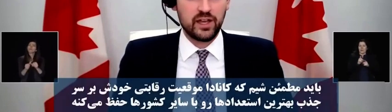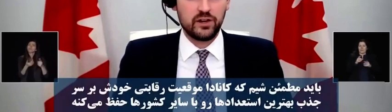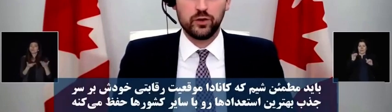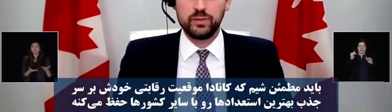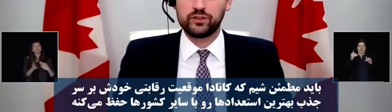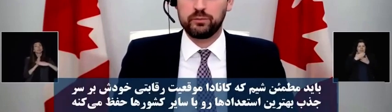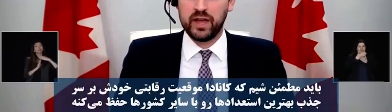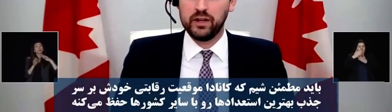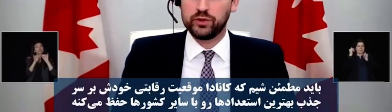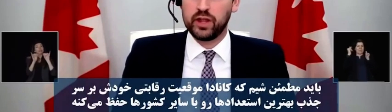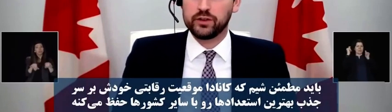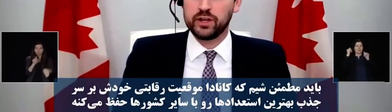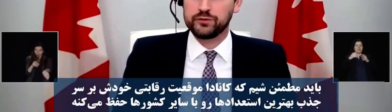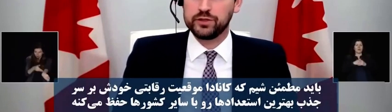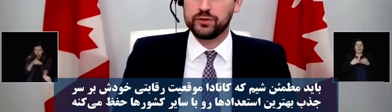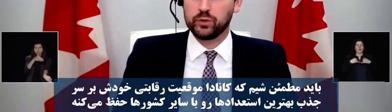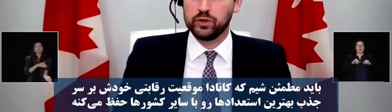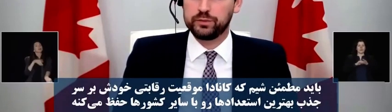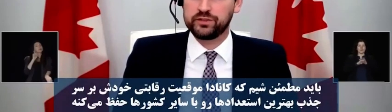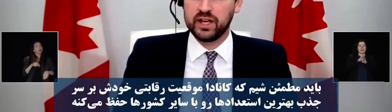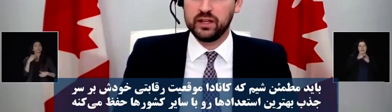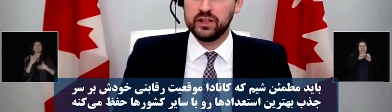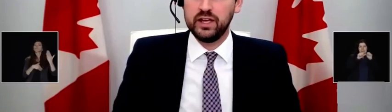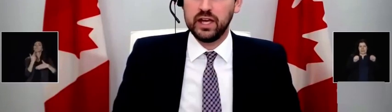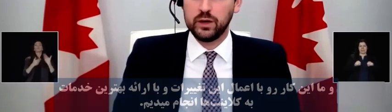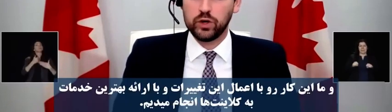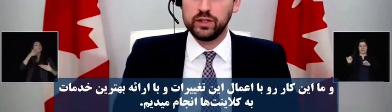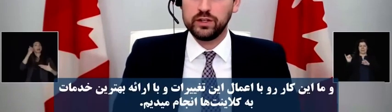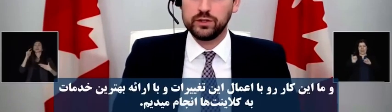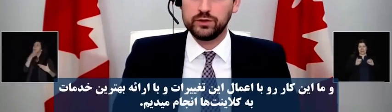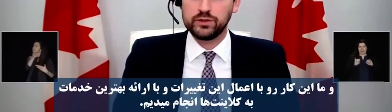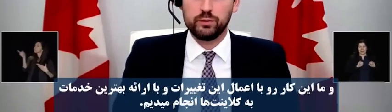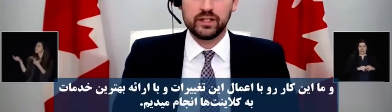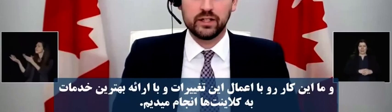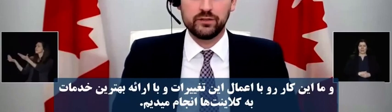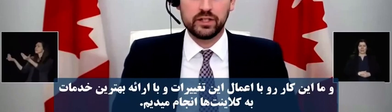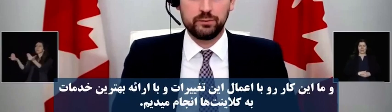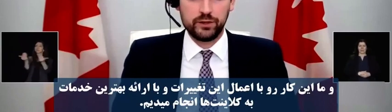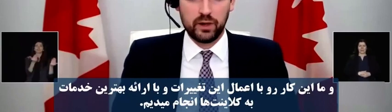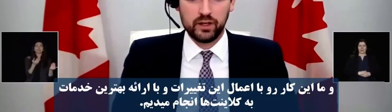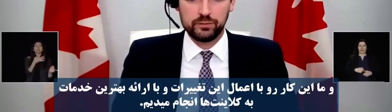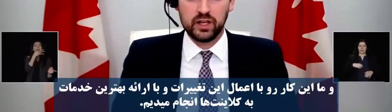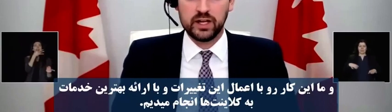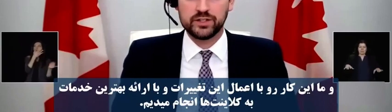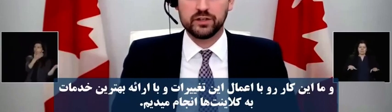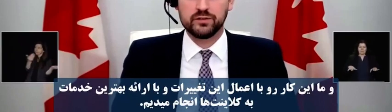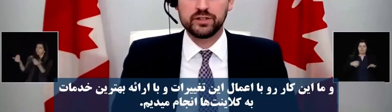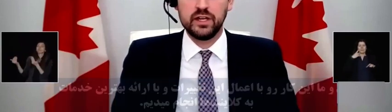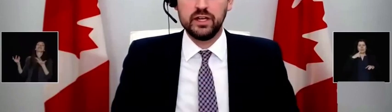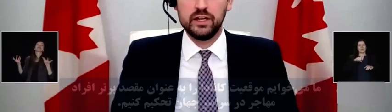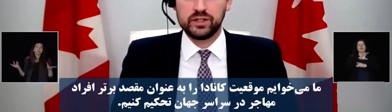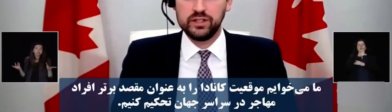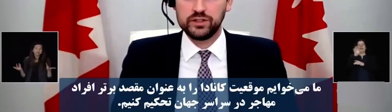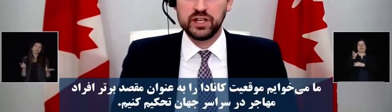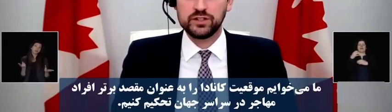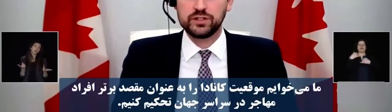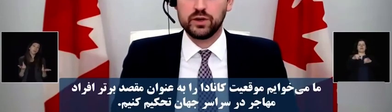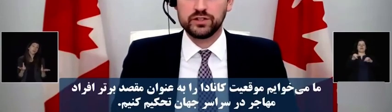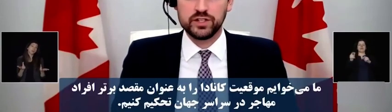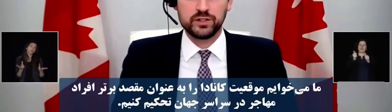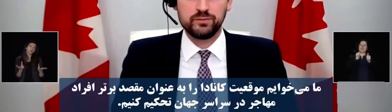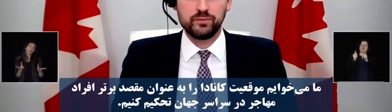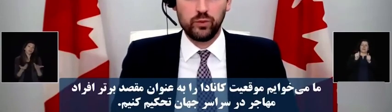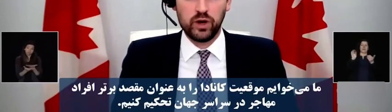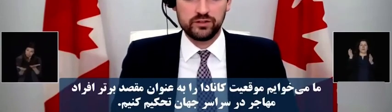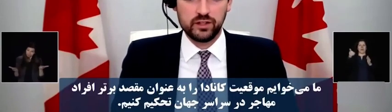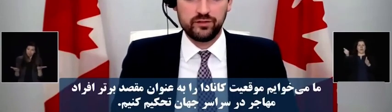ensure that Canada remains competitive with other countries for the world's best talent, and we're going to do so by delivering the best possible client service. With these changes to